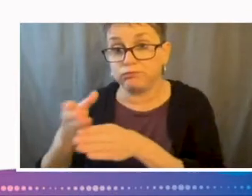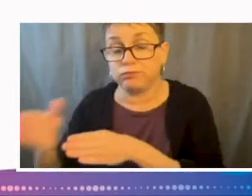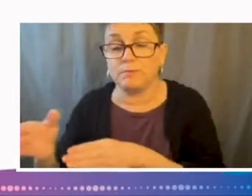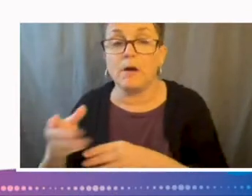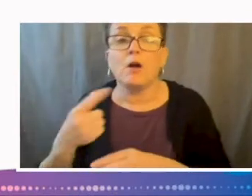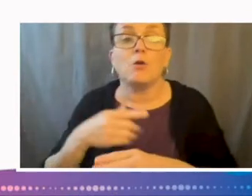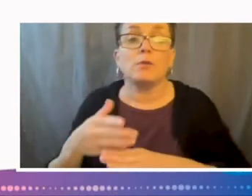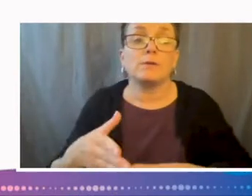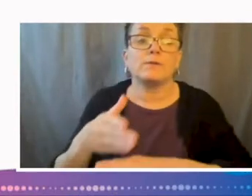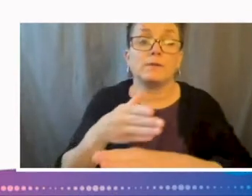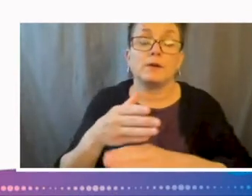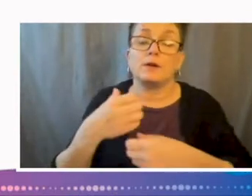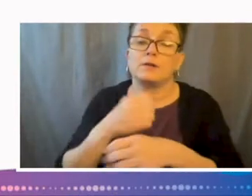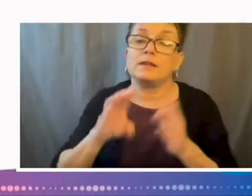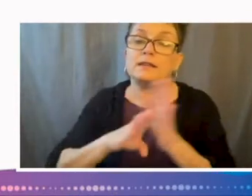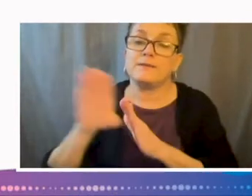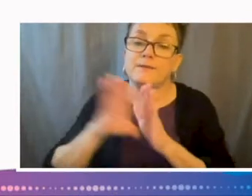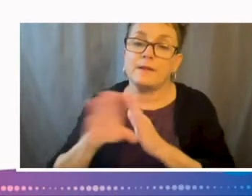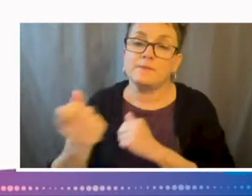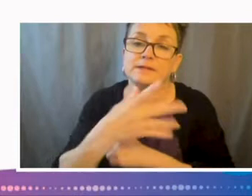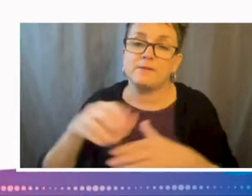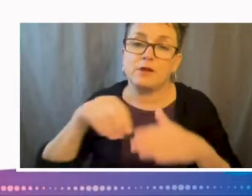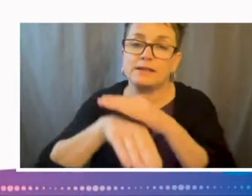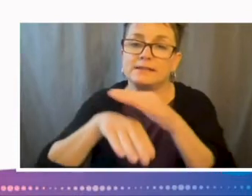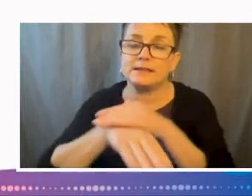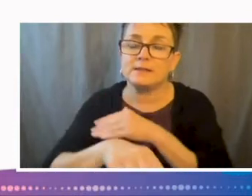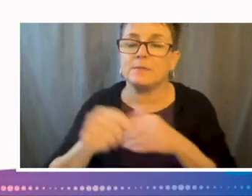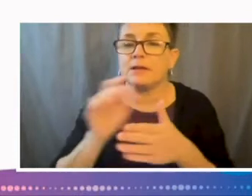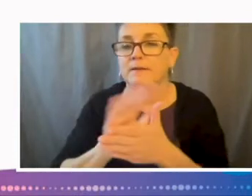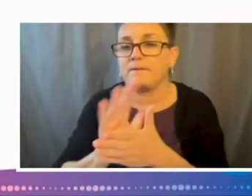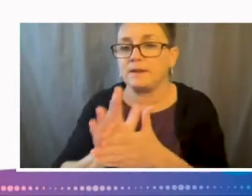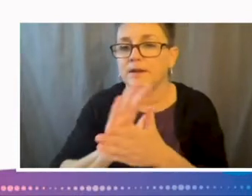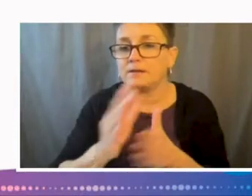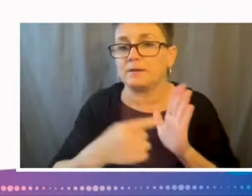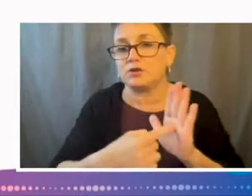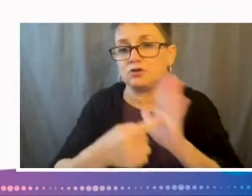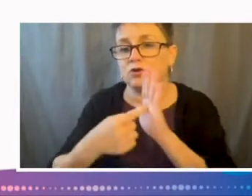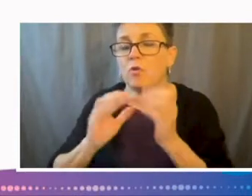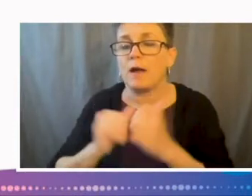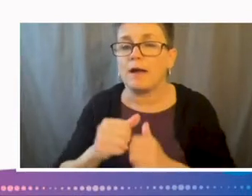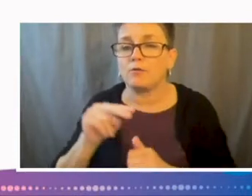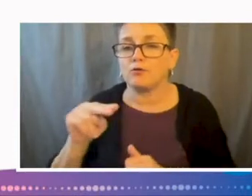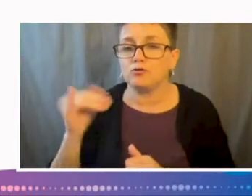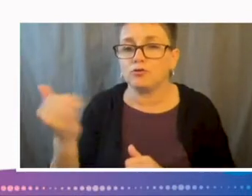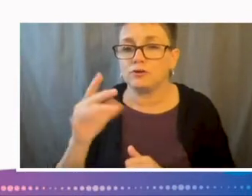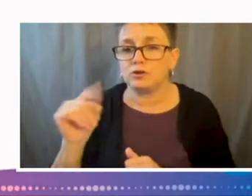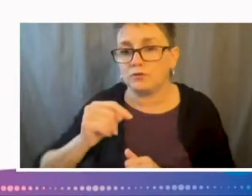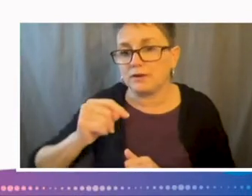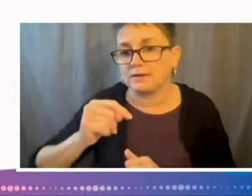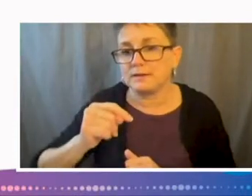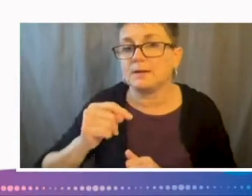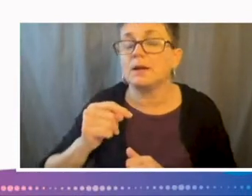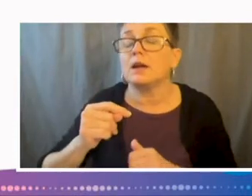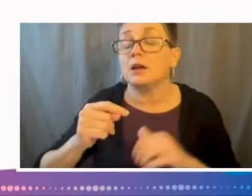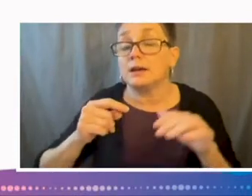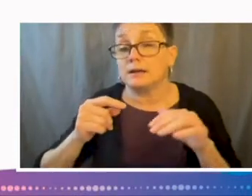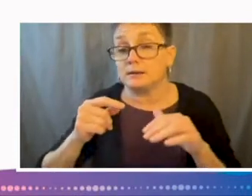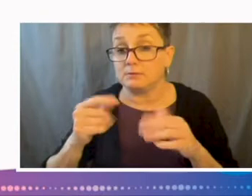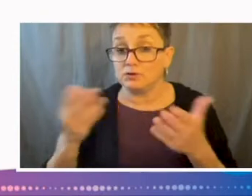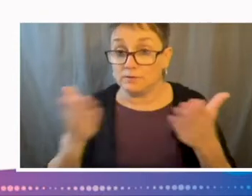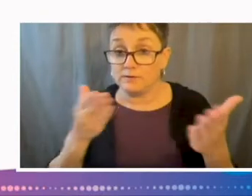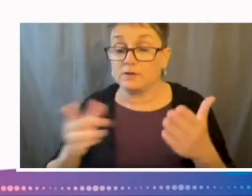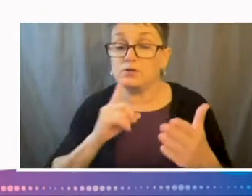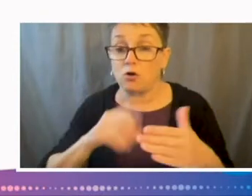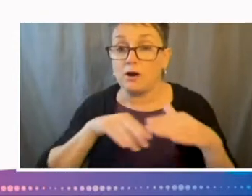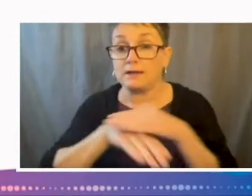accessibility videos that showcase the ways in which New Jersey Transit services are accessible to people with disabilities. As